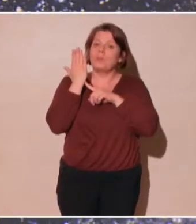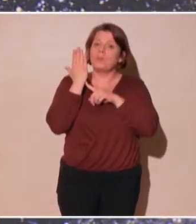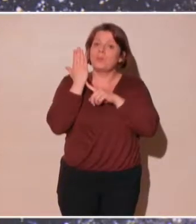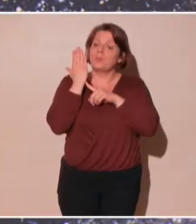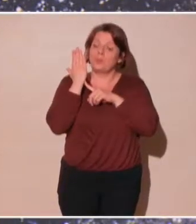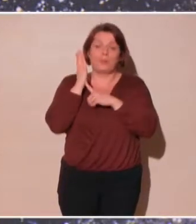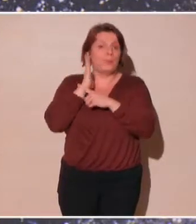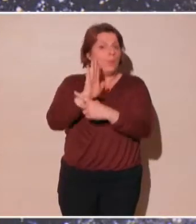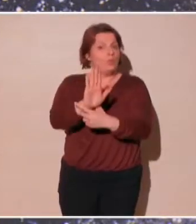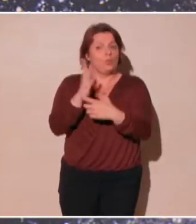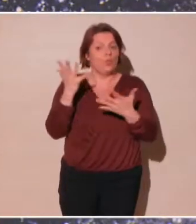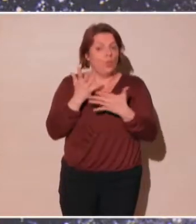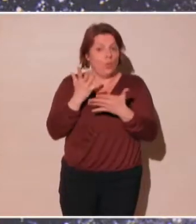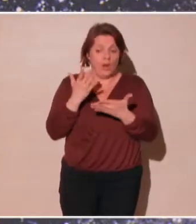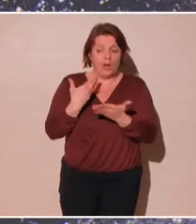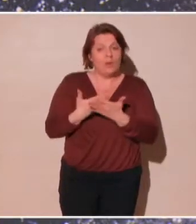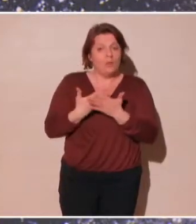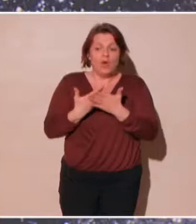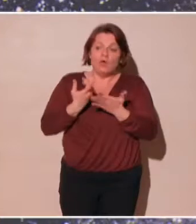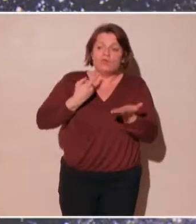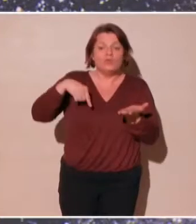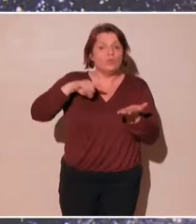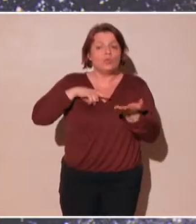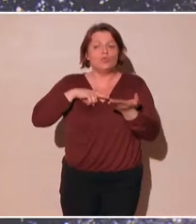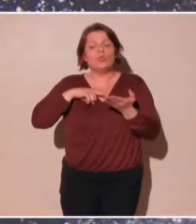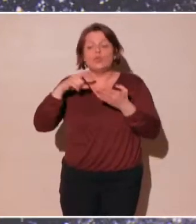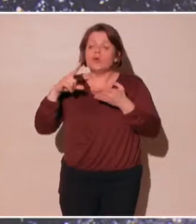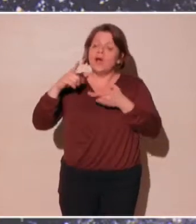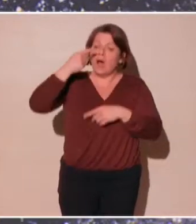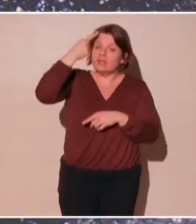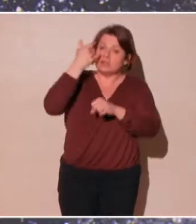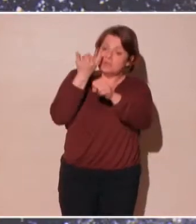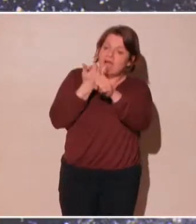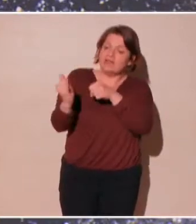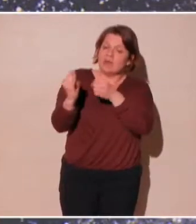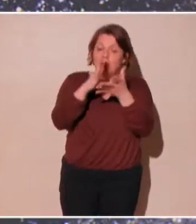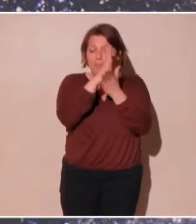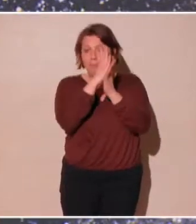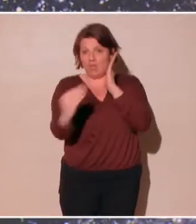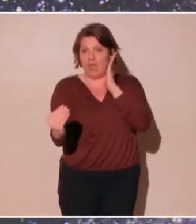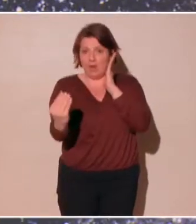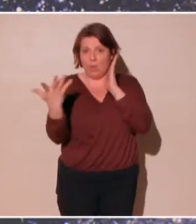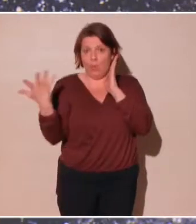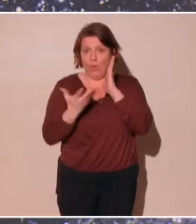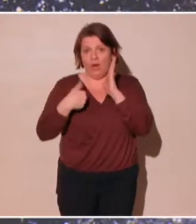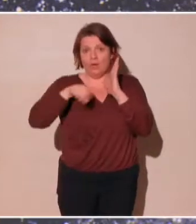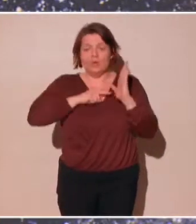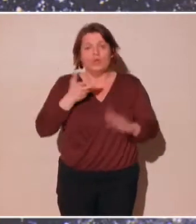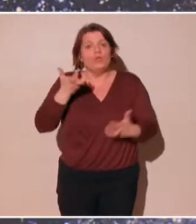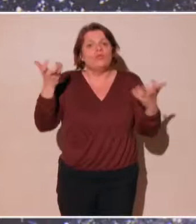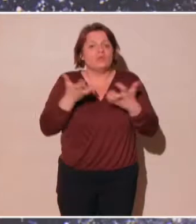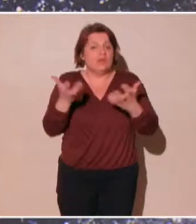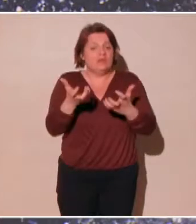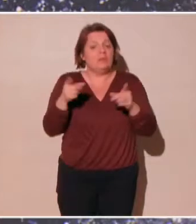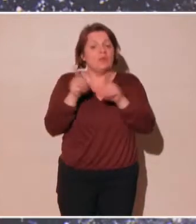this is what determines the model of AI that we want to see emerge. And ethics, by design,